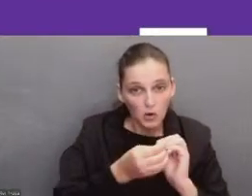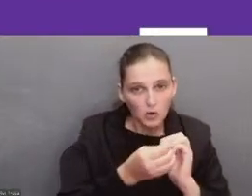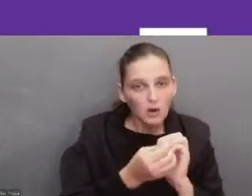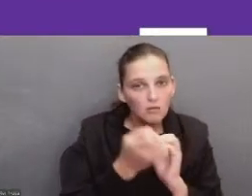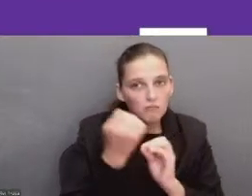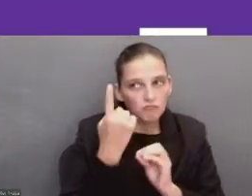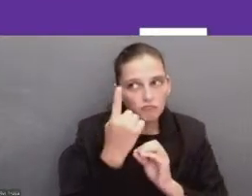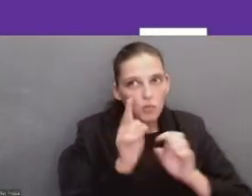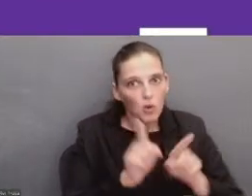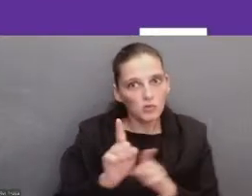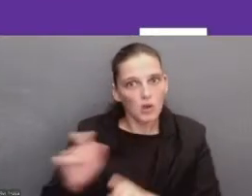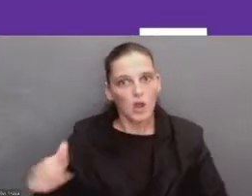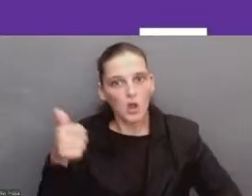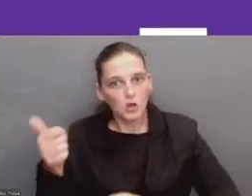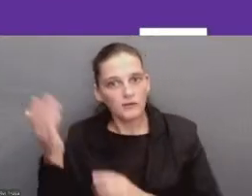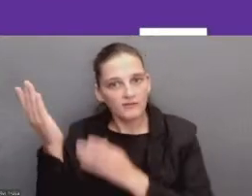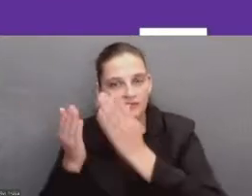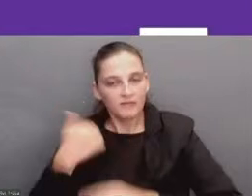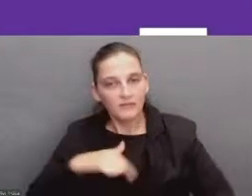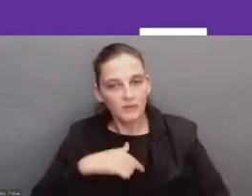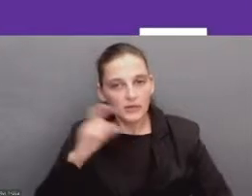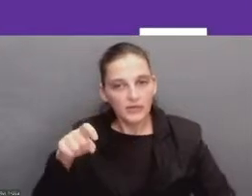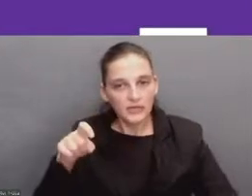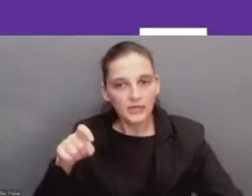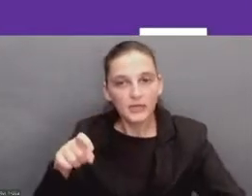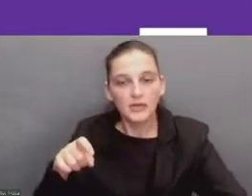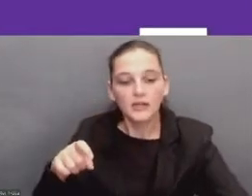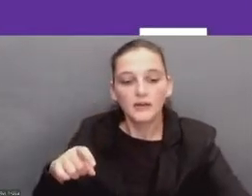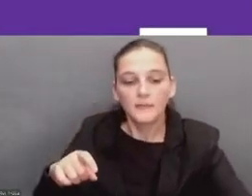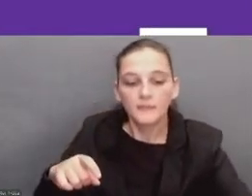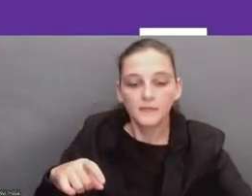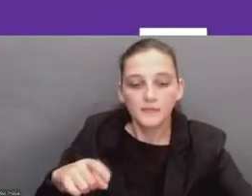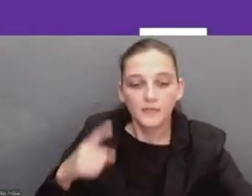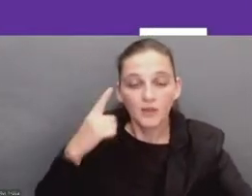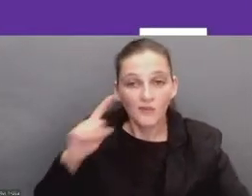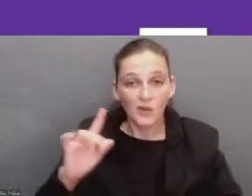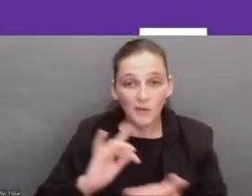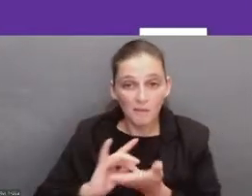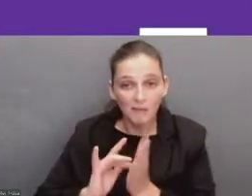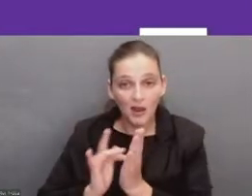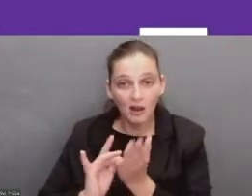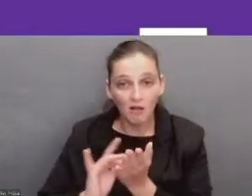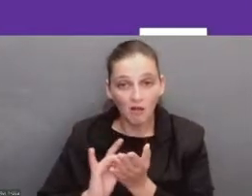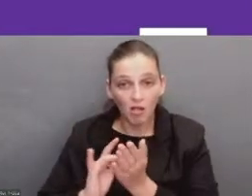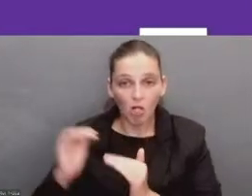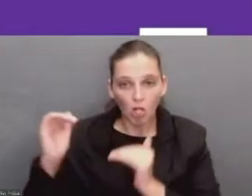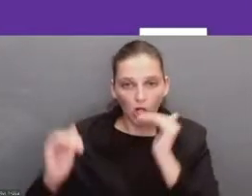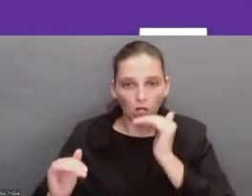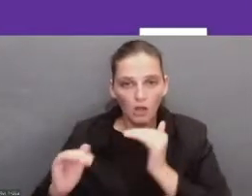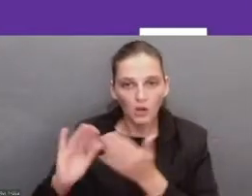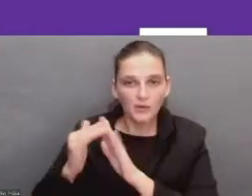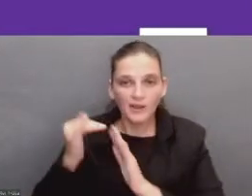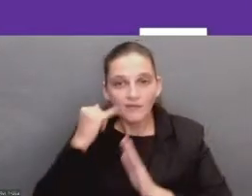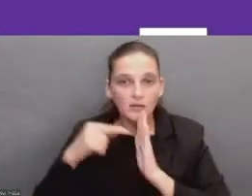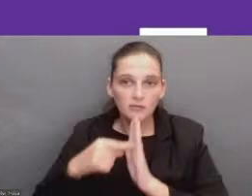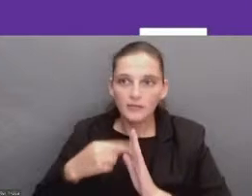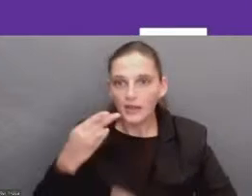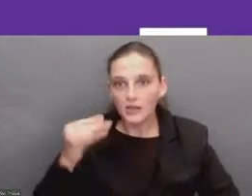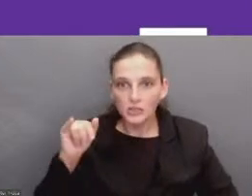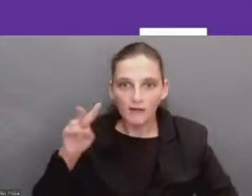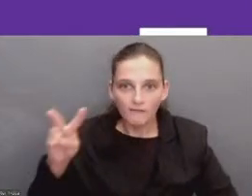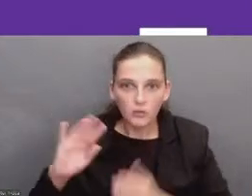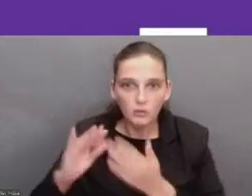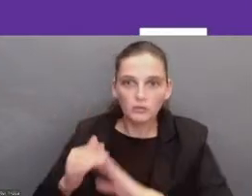desperately needed in medical underserved communities, such as HIV prophylaxis,